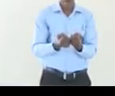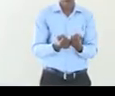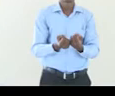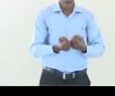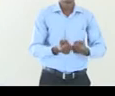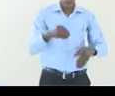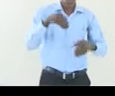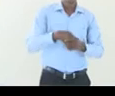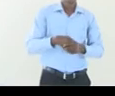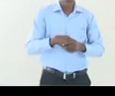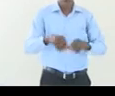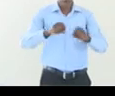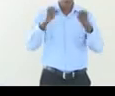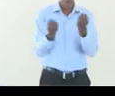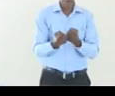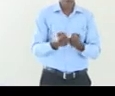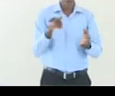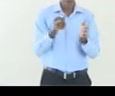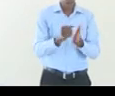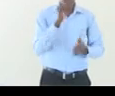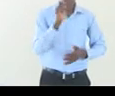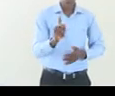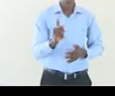In most civilized societies,